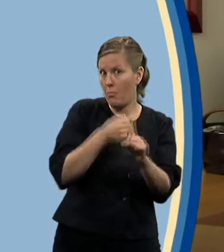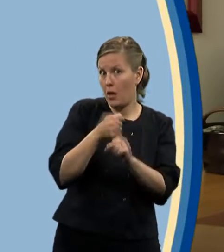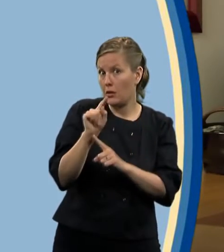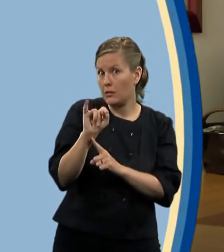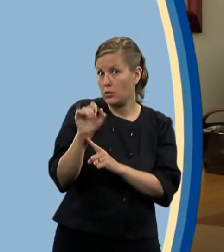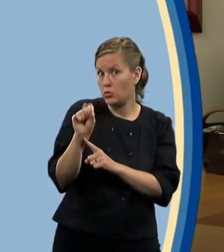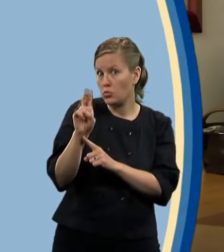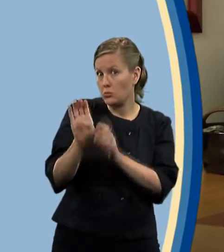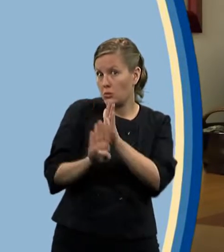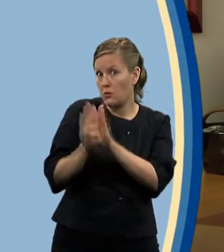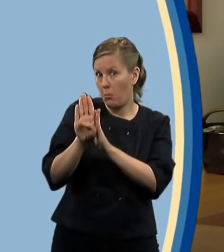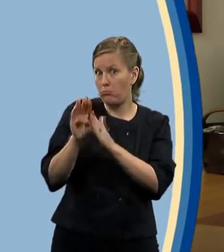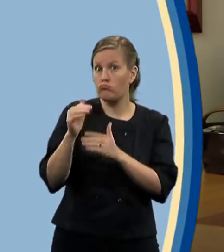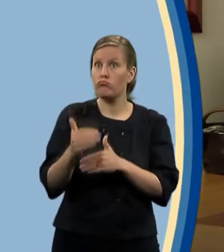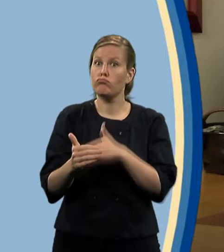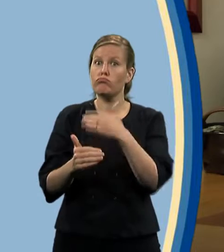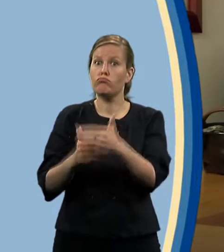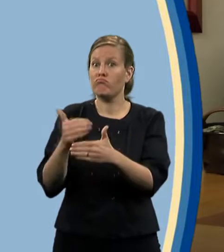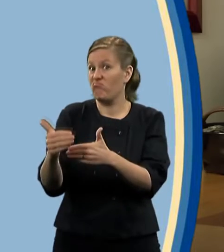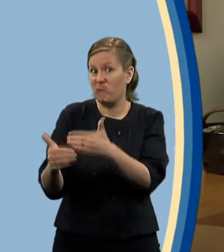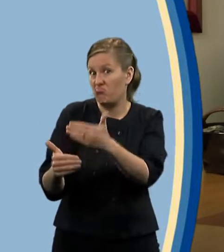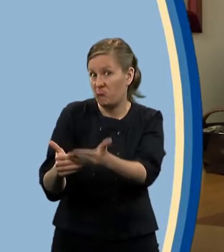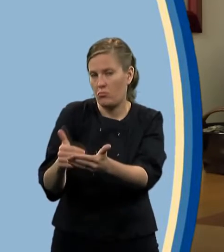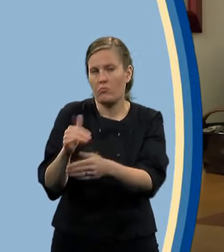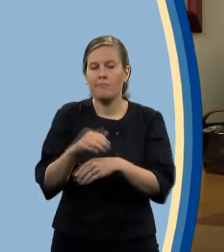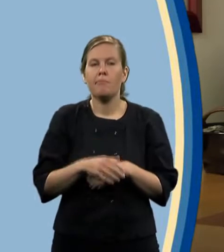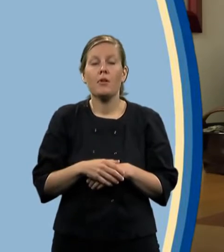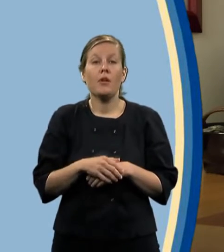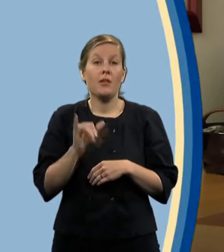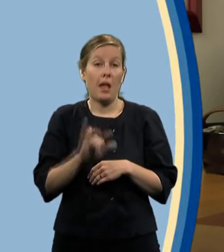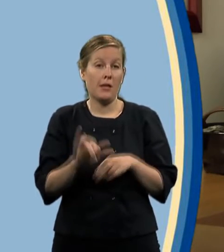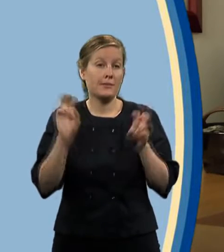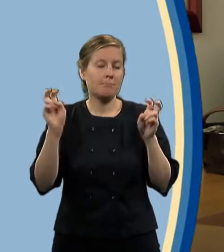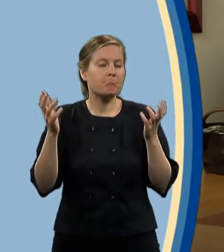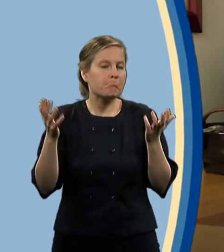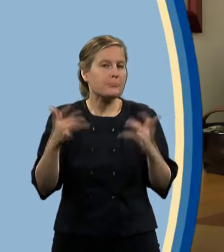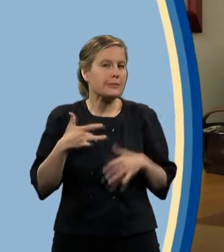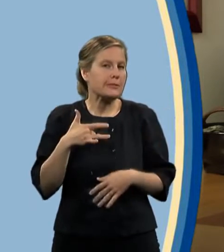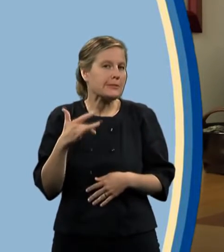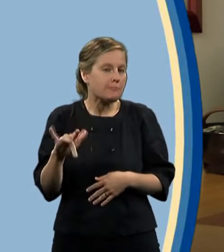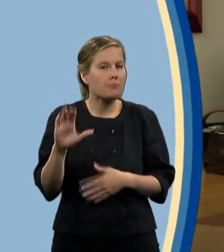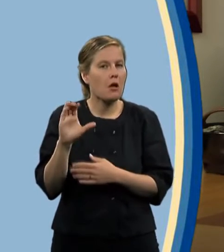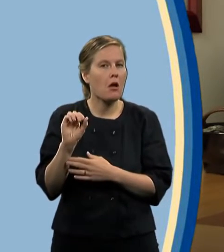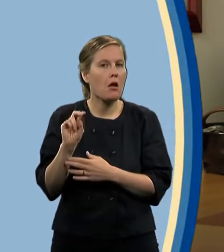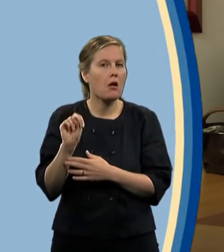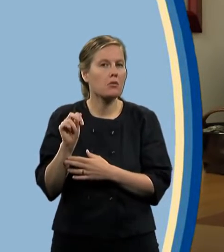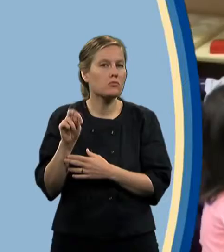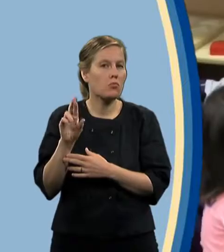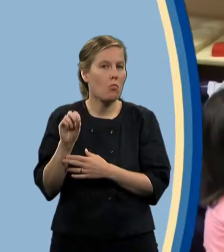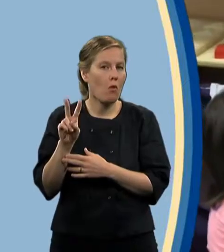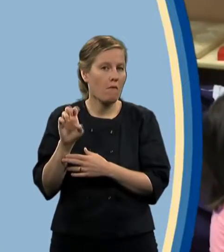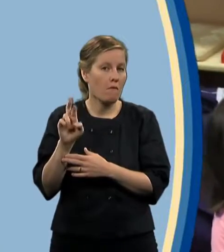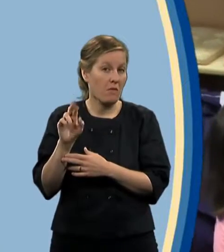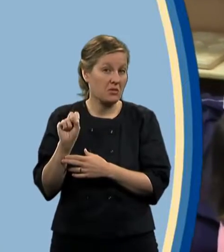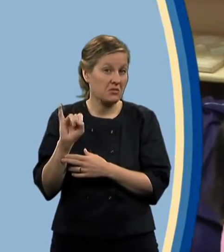sign language interrupts in any way the typical healthy development of auditory tissue. And